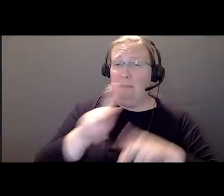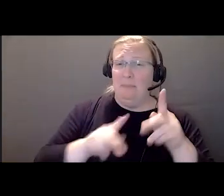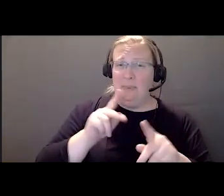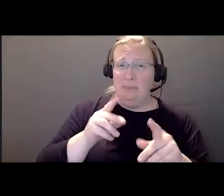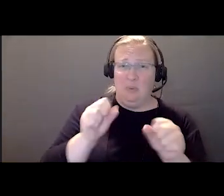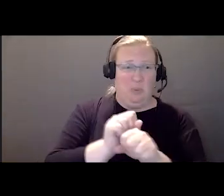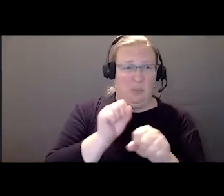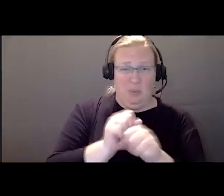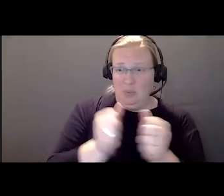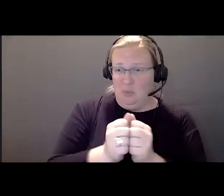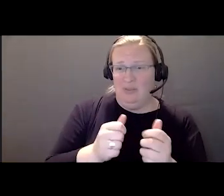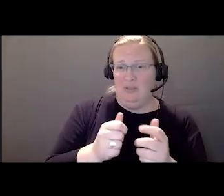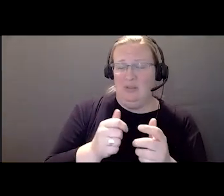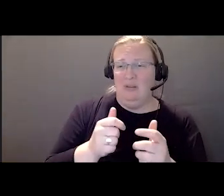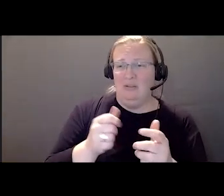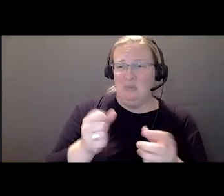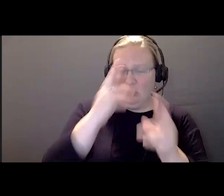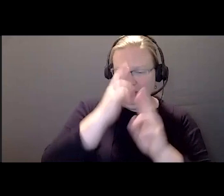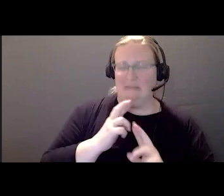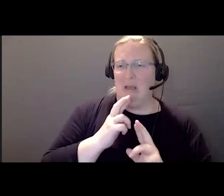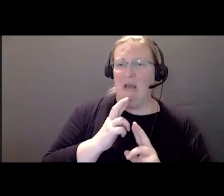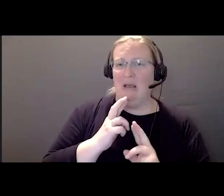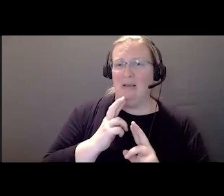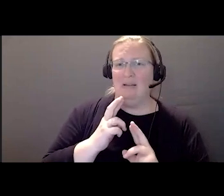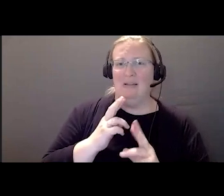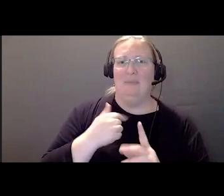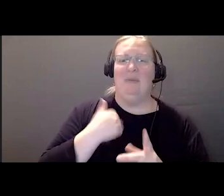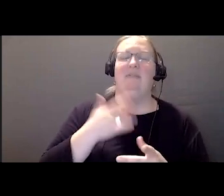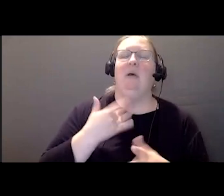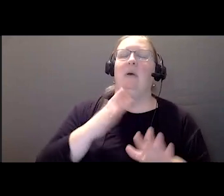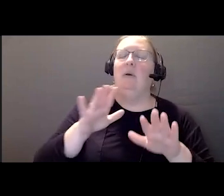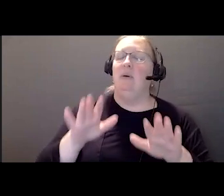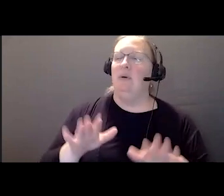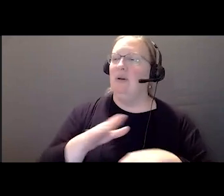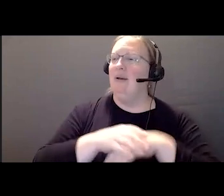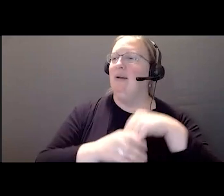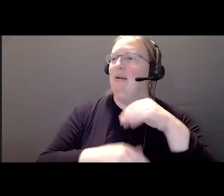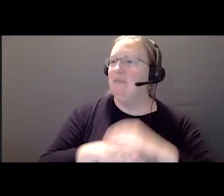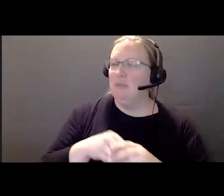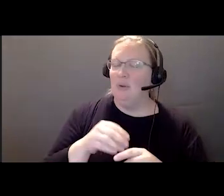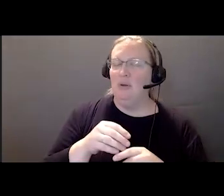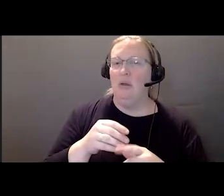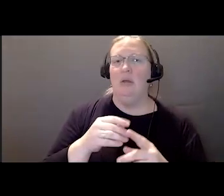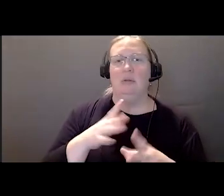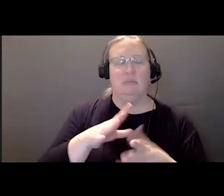feel comfortable to learn how to properly work in a bakery.